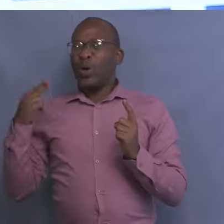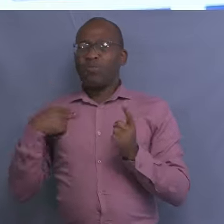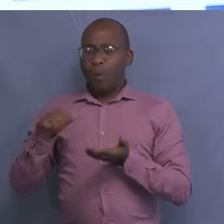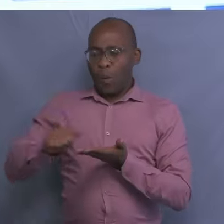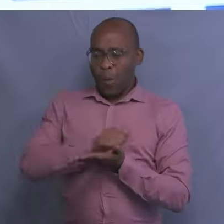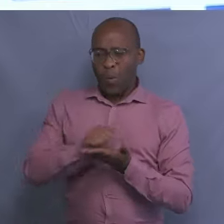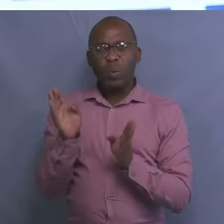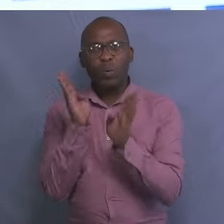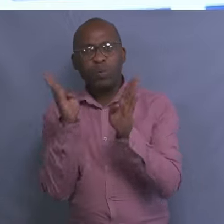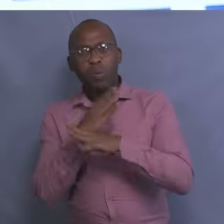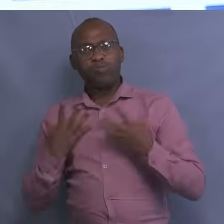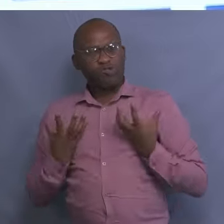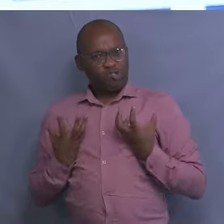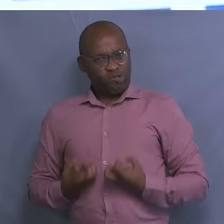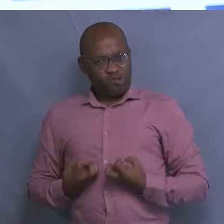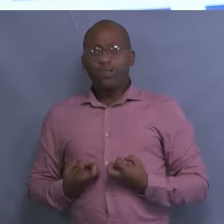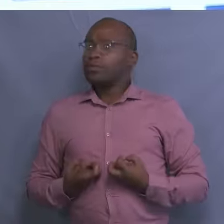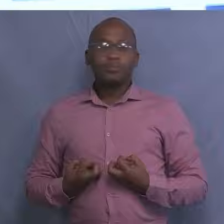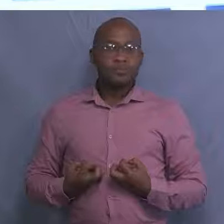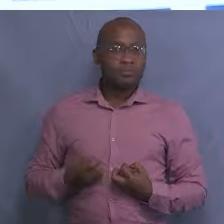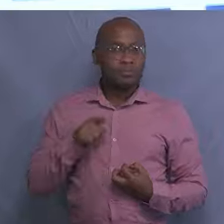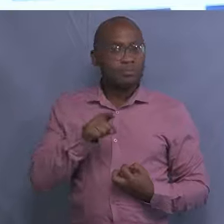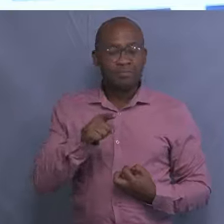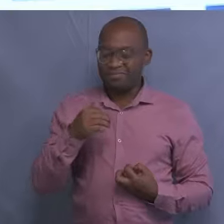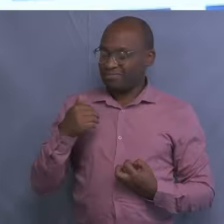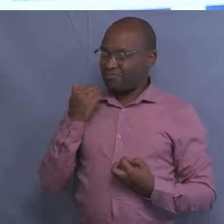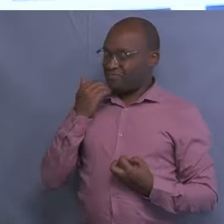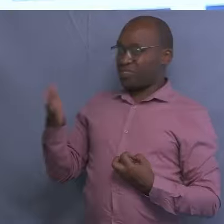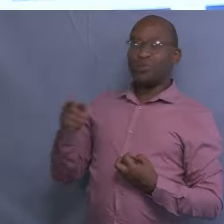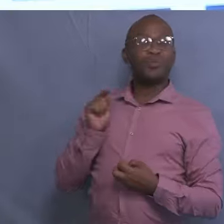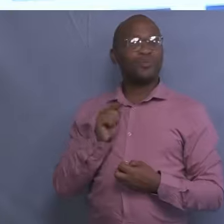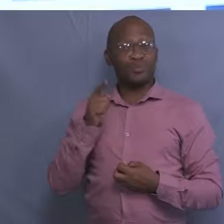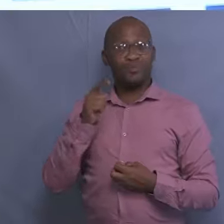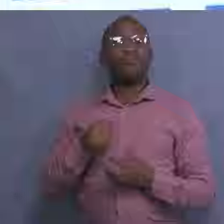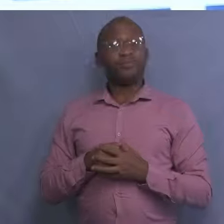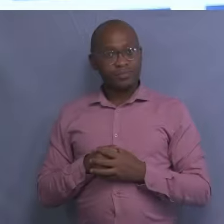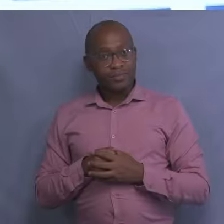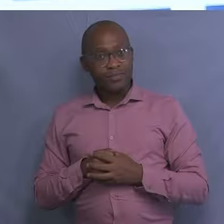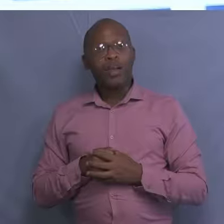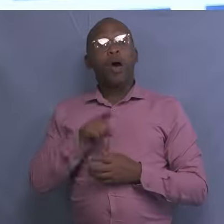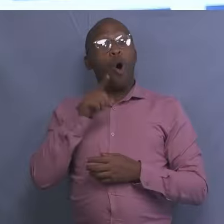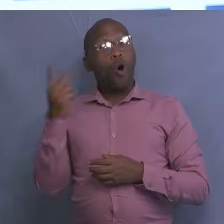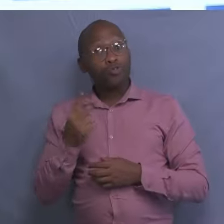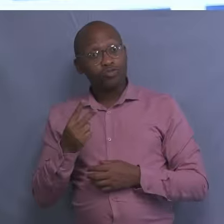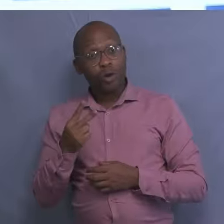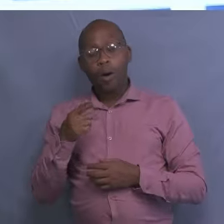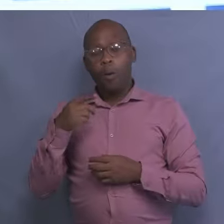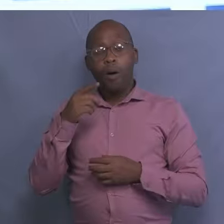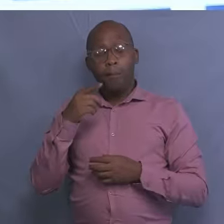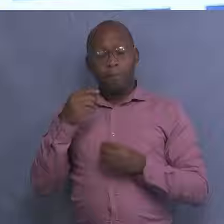not ironed. That's not really pleasant, and it's not going to contribute towards the business achieving